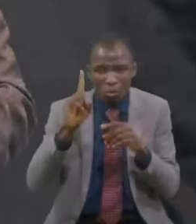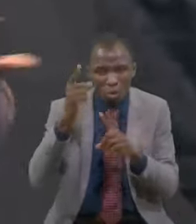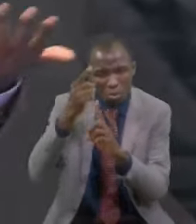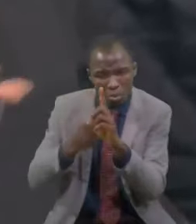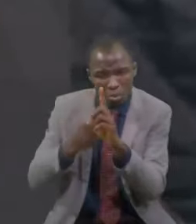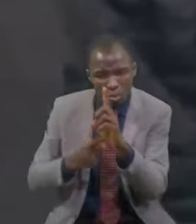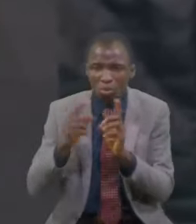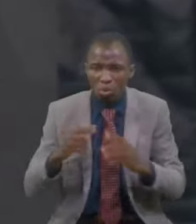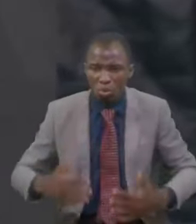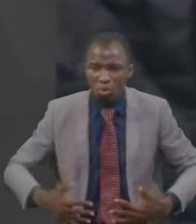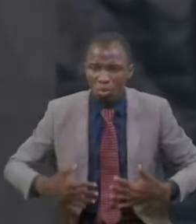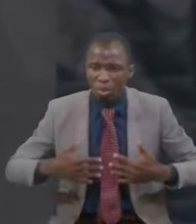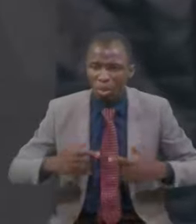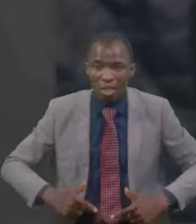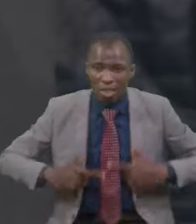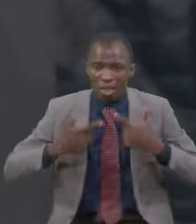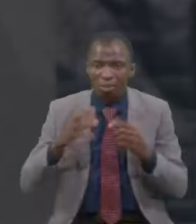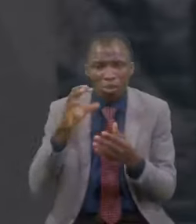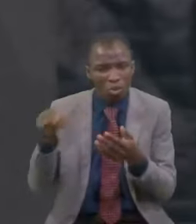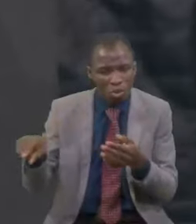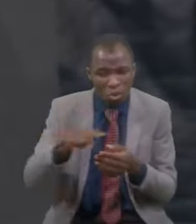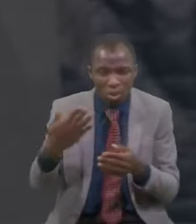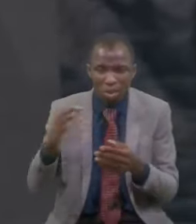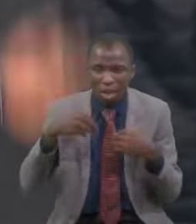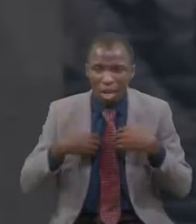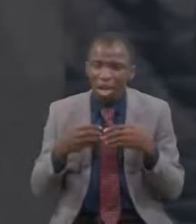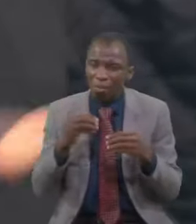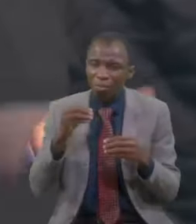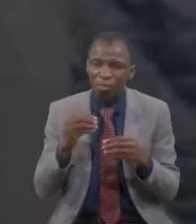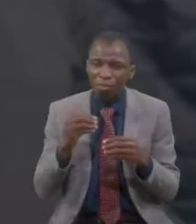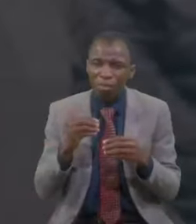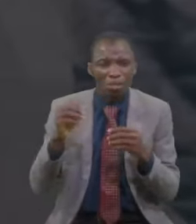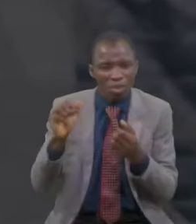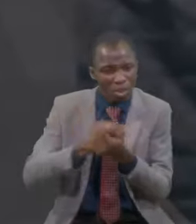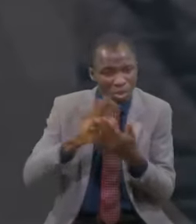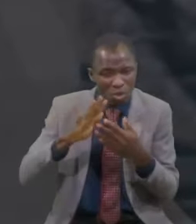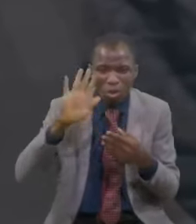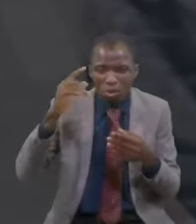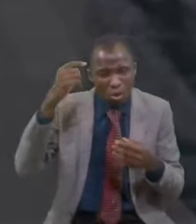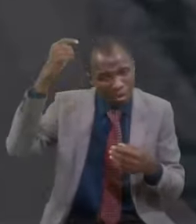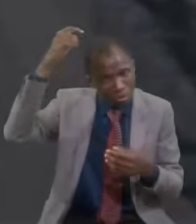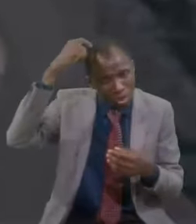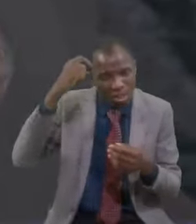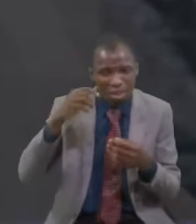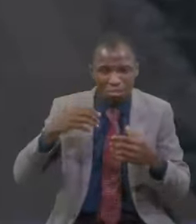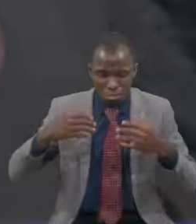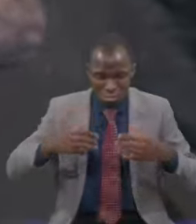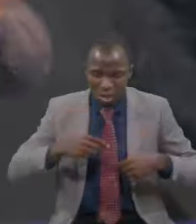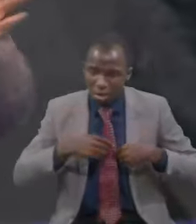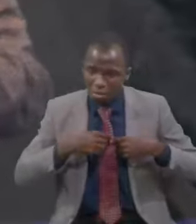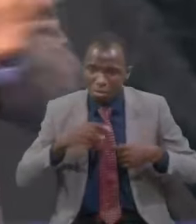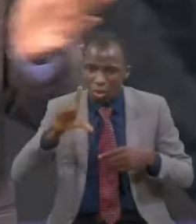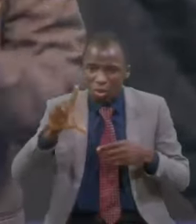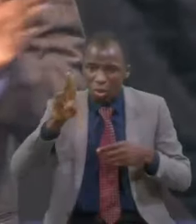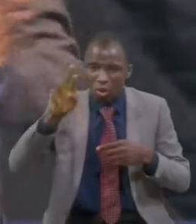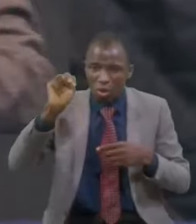seeds of eating into your heart, into your lungs, into your brain, everywhere. But if we're